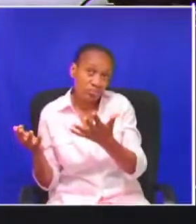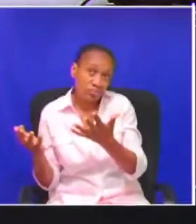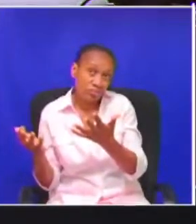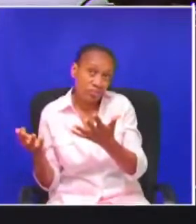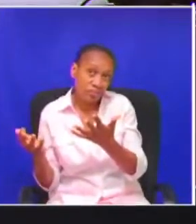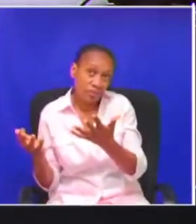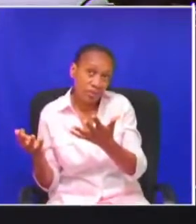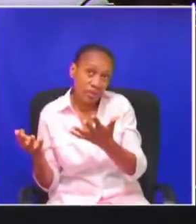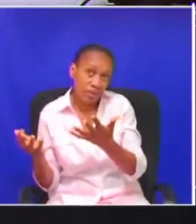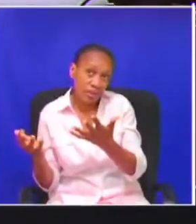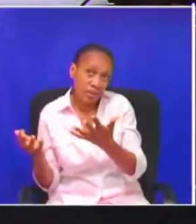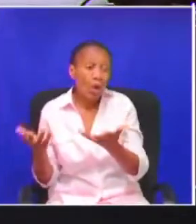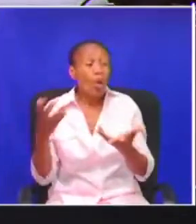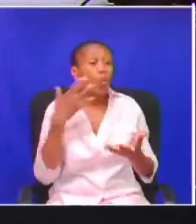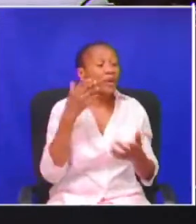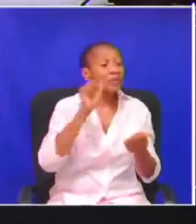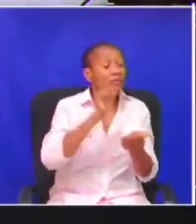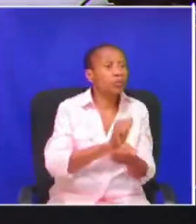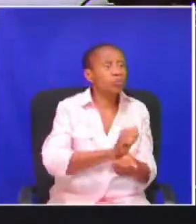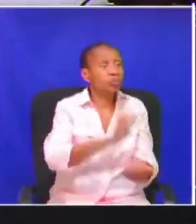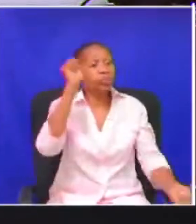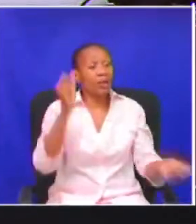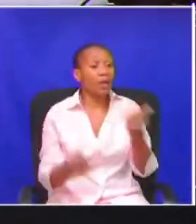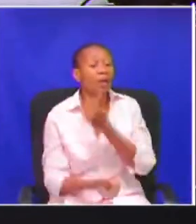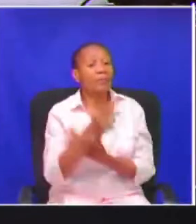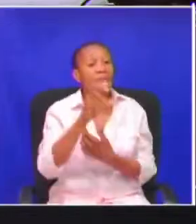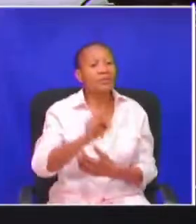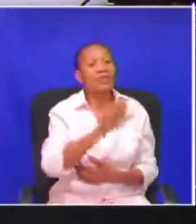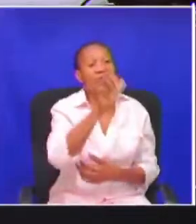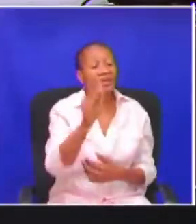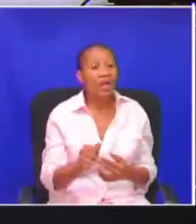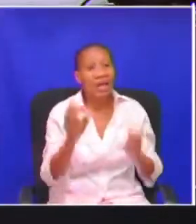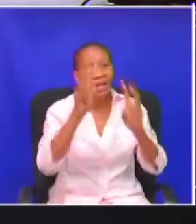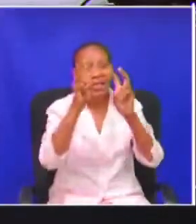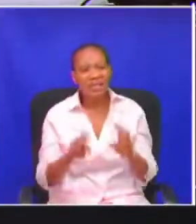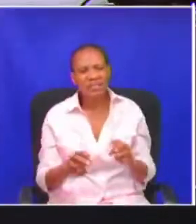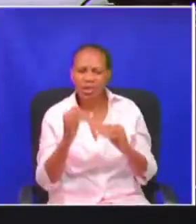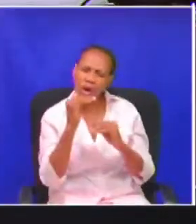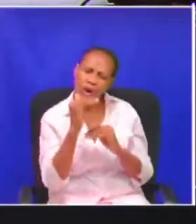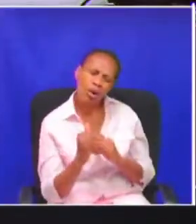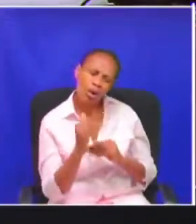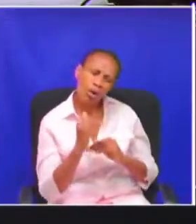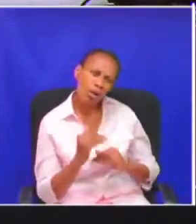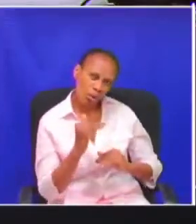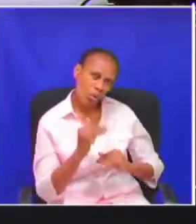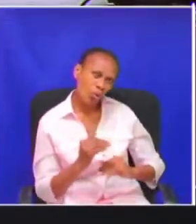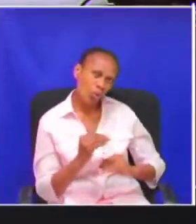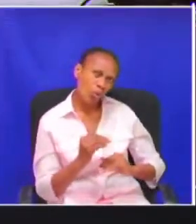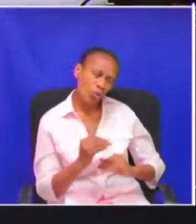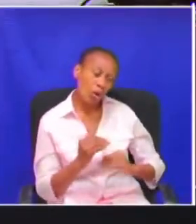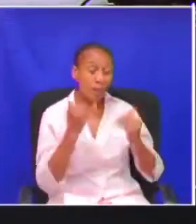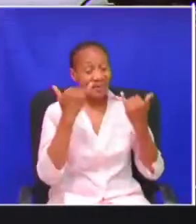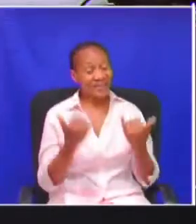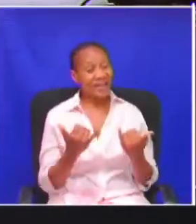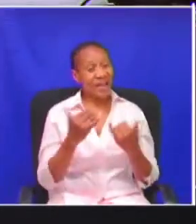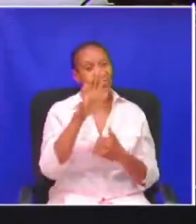democratic order came in our country, electricity penetration was very low. We are now at